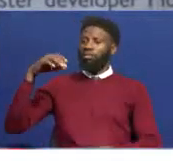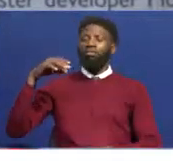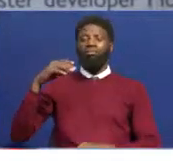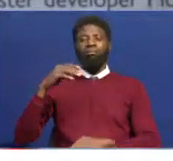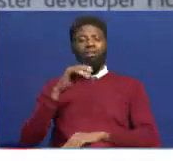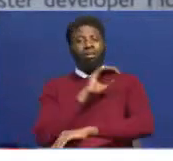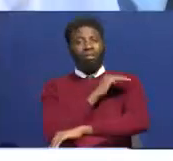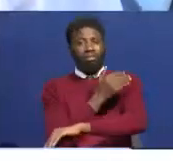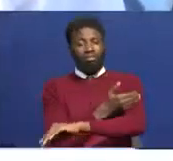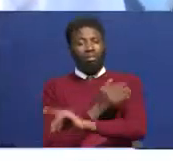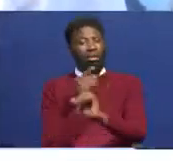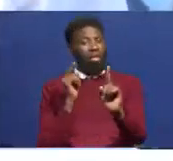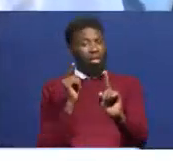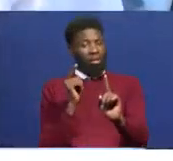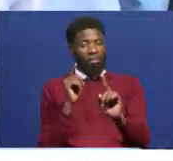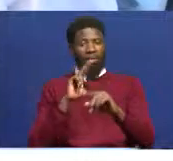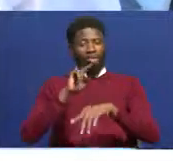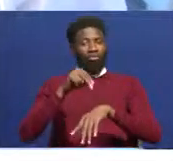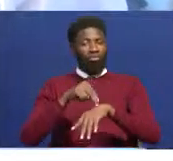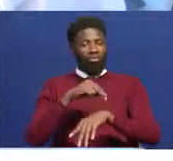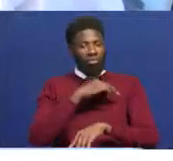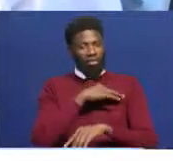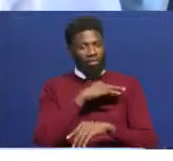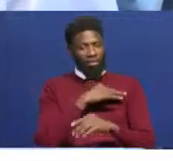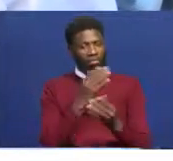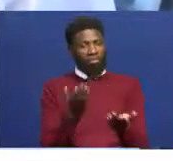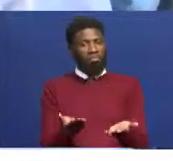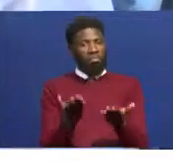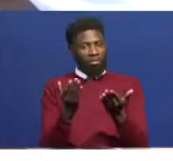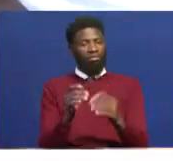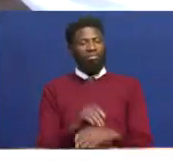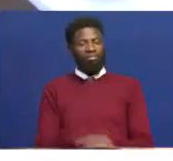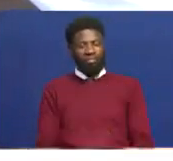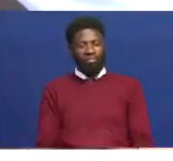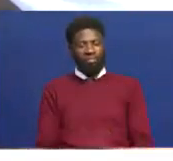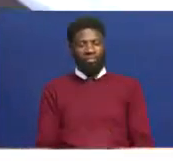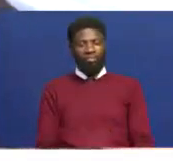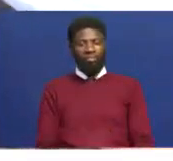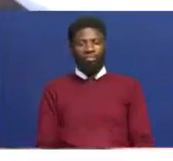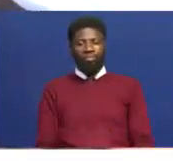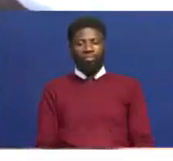benefits for the nation. For Prime Edition, I am Wycliffe Okech.